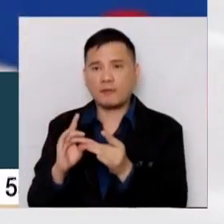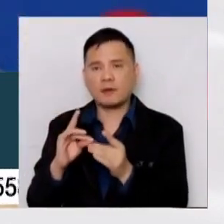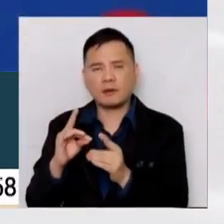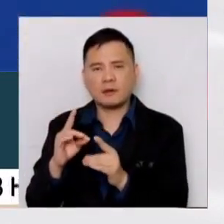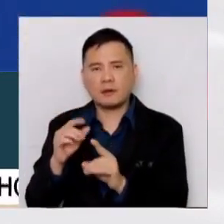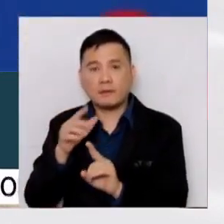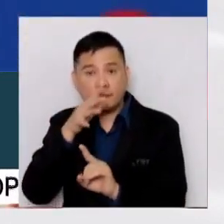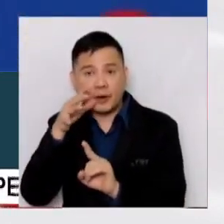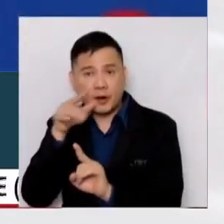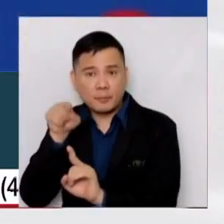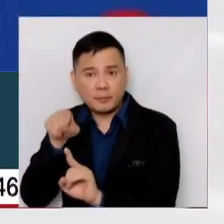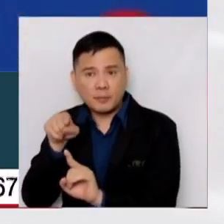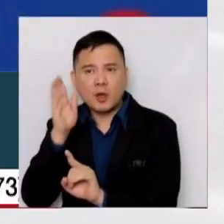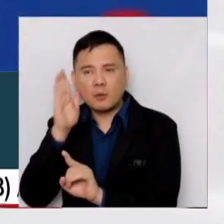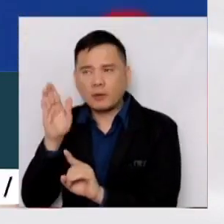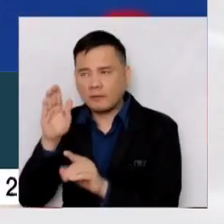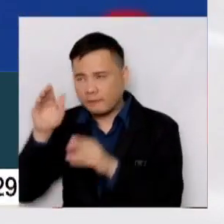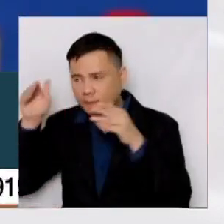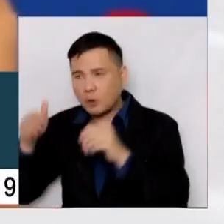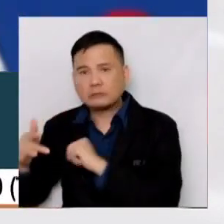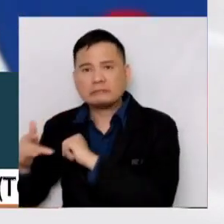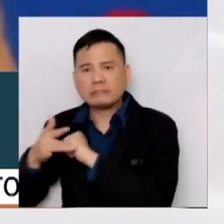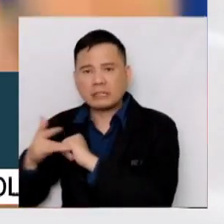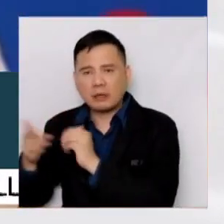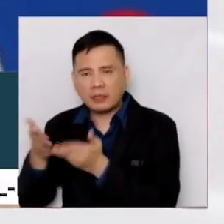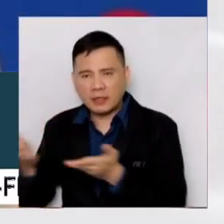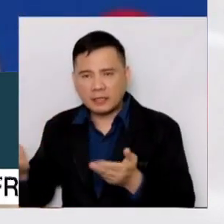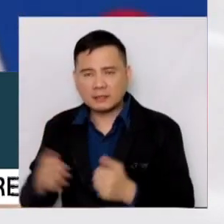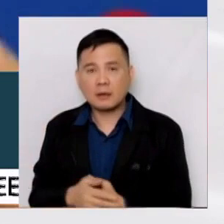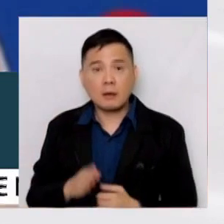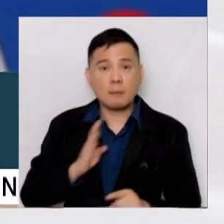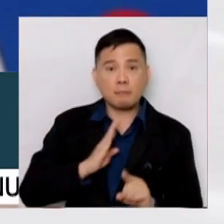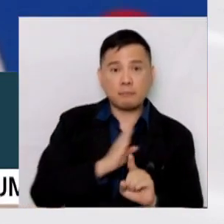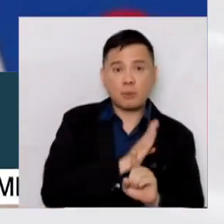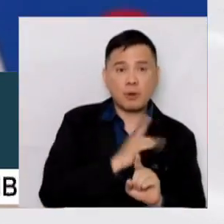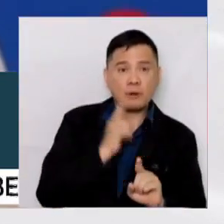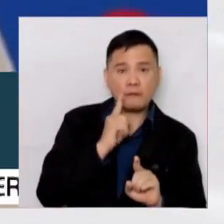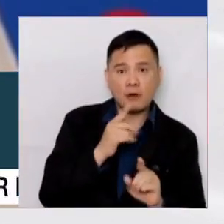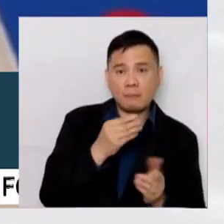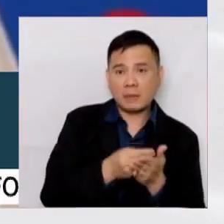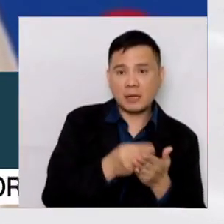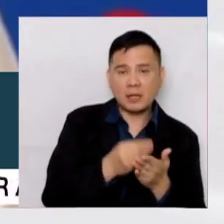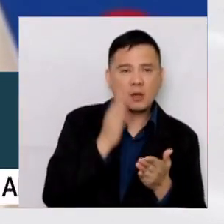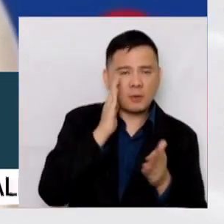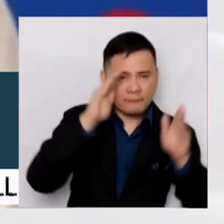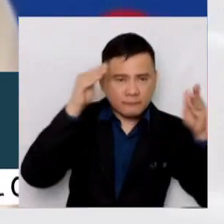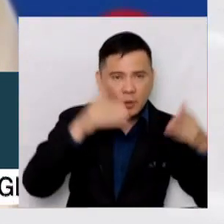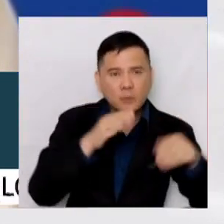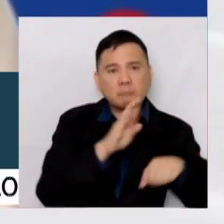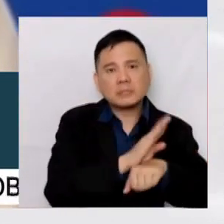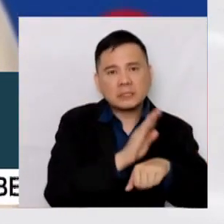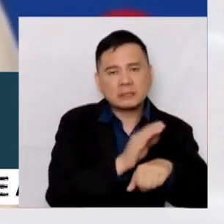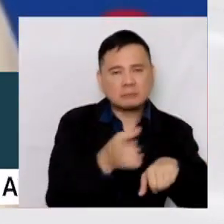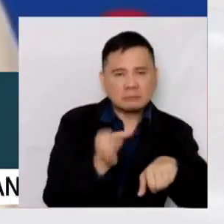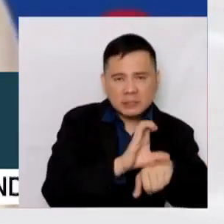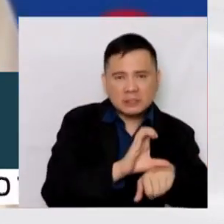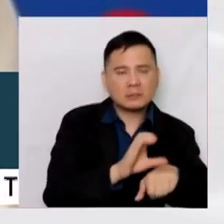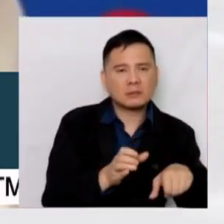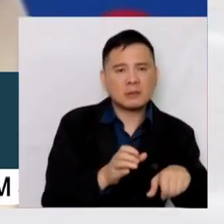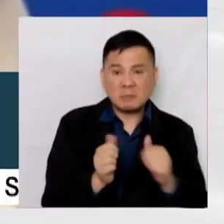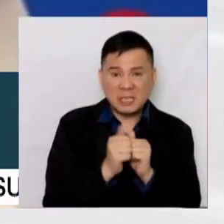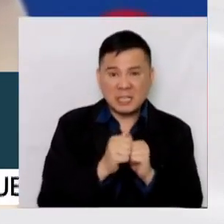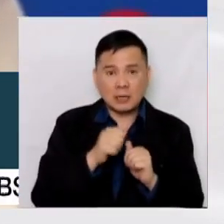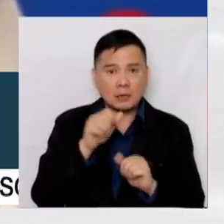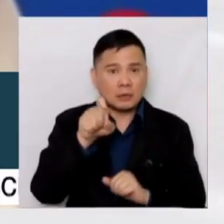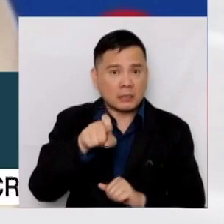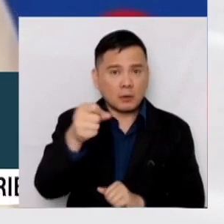The Board of Agricultural Investments, for example, would look after the business side, the entrepreneurial side. And I would like a financial expert or management